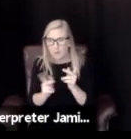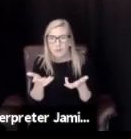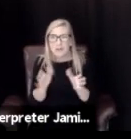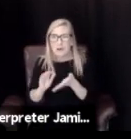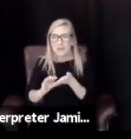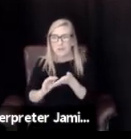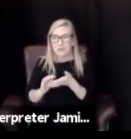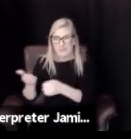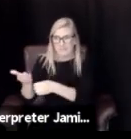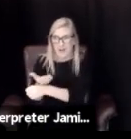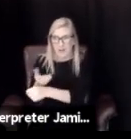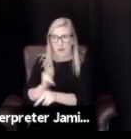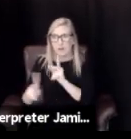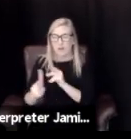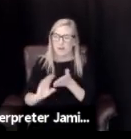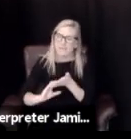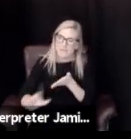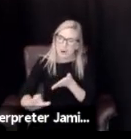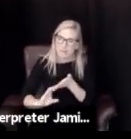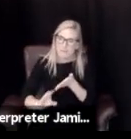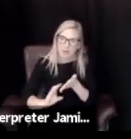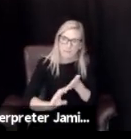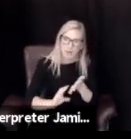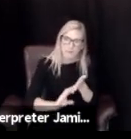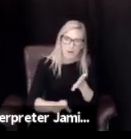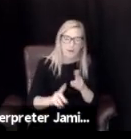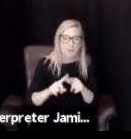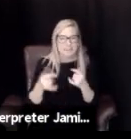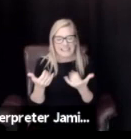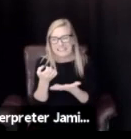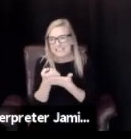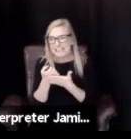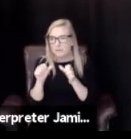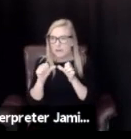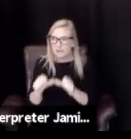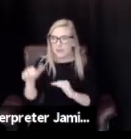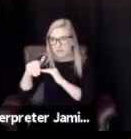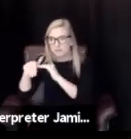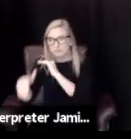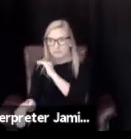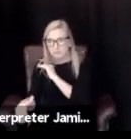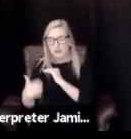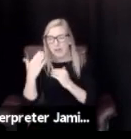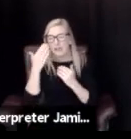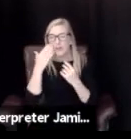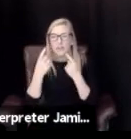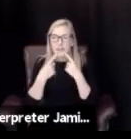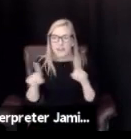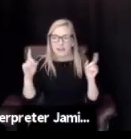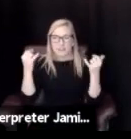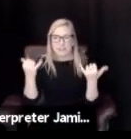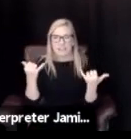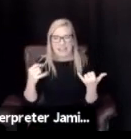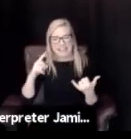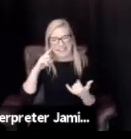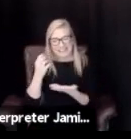furloughed them. But now the economy keeps moving in a particular direction. I know they just announced today that I think the